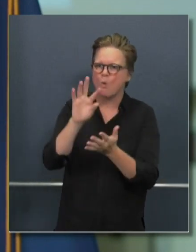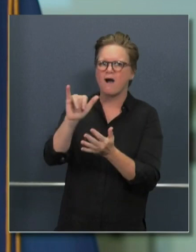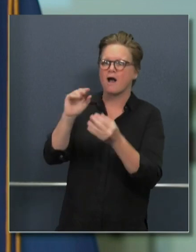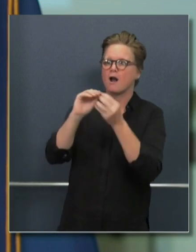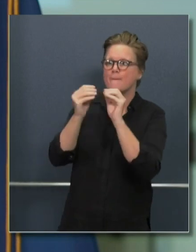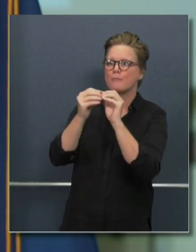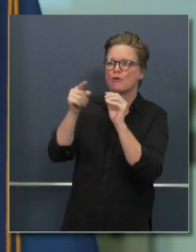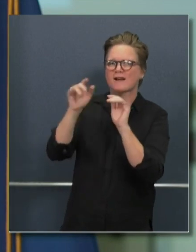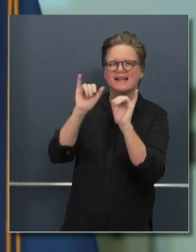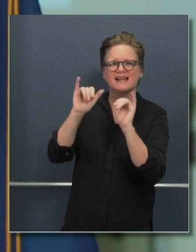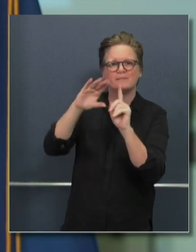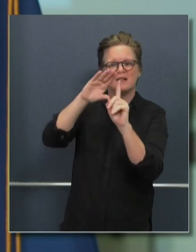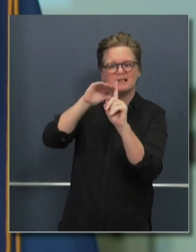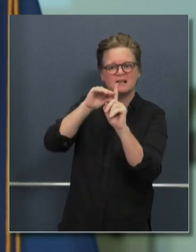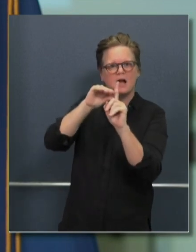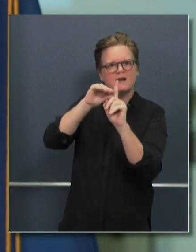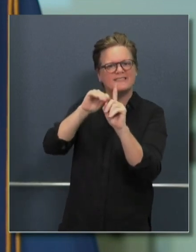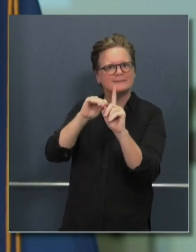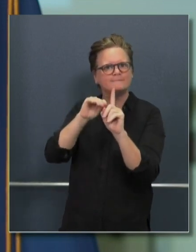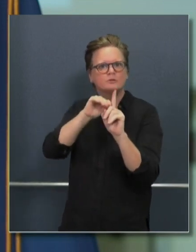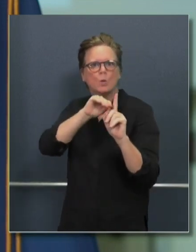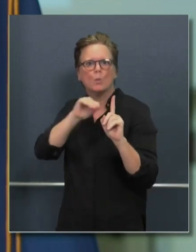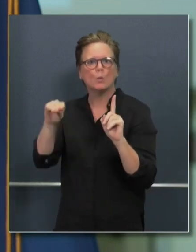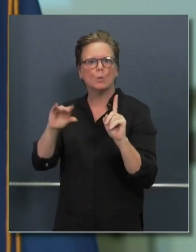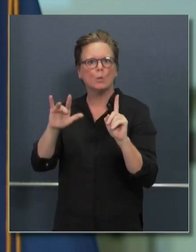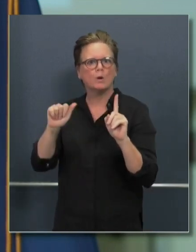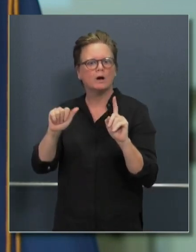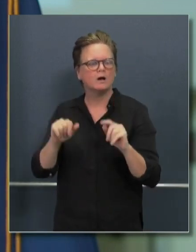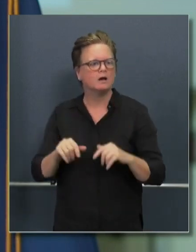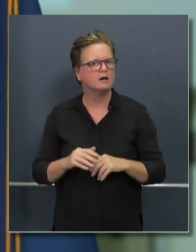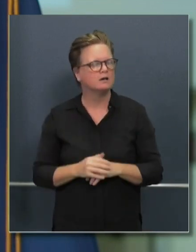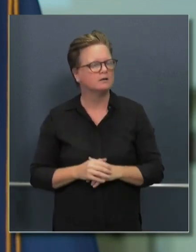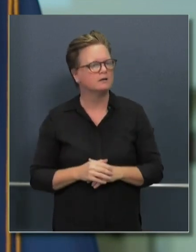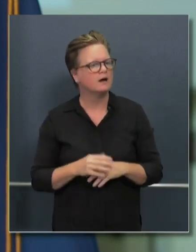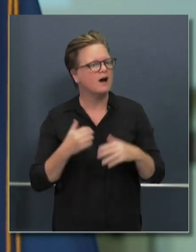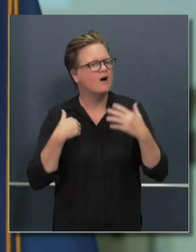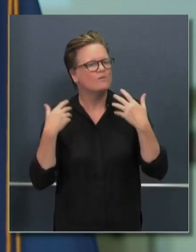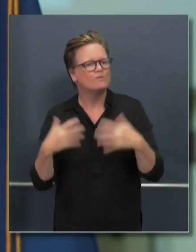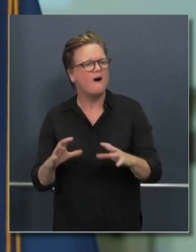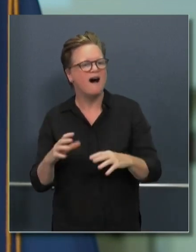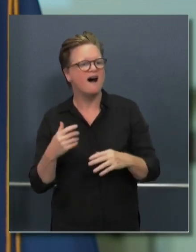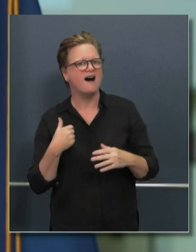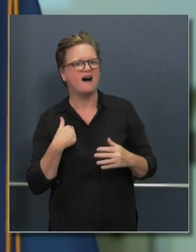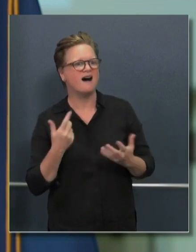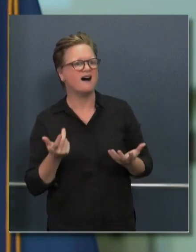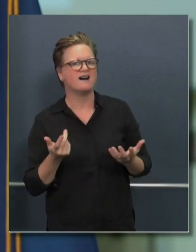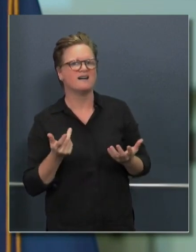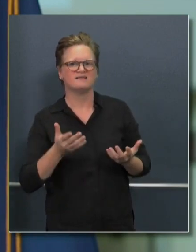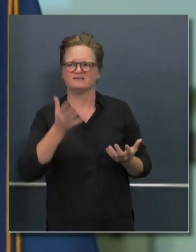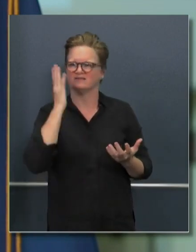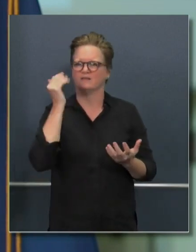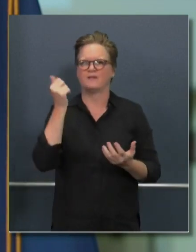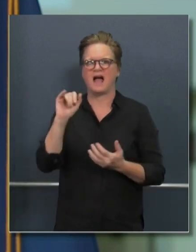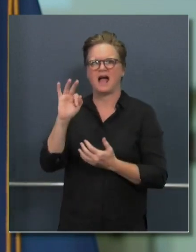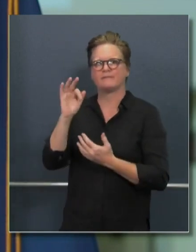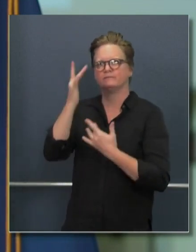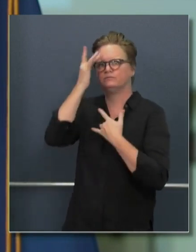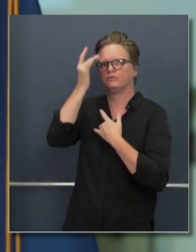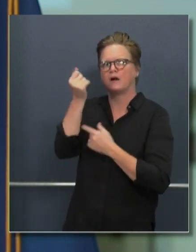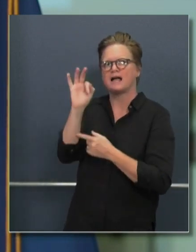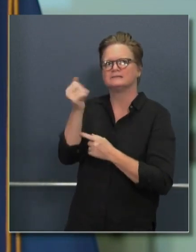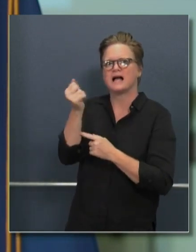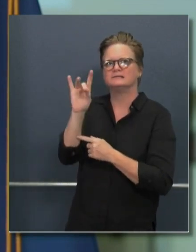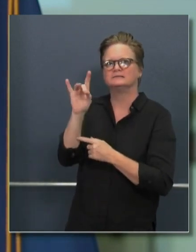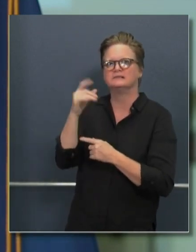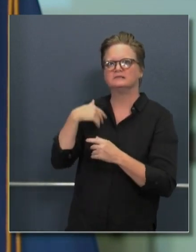history, by not allowing it to rhyme and never forgetting it, and also by doing justice to support one another,